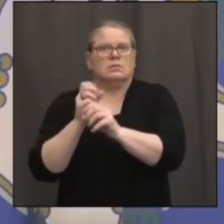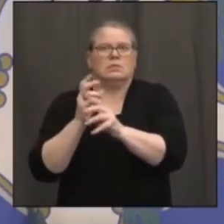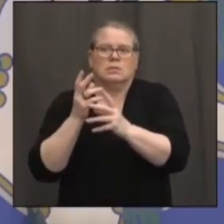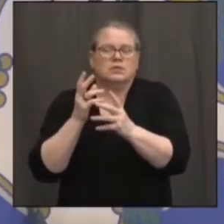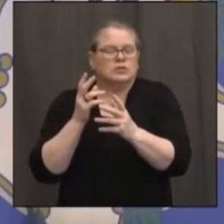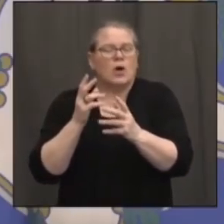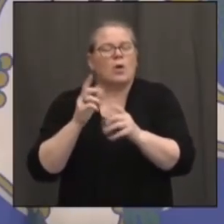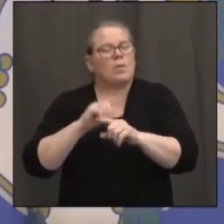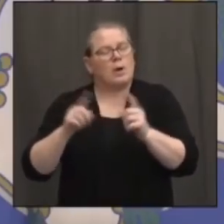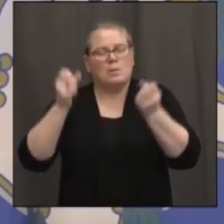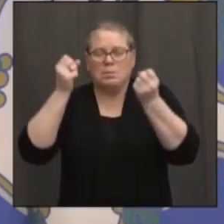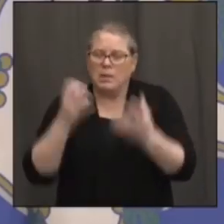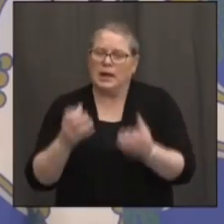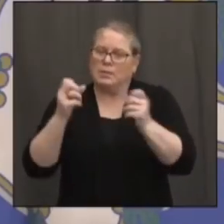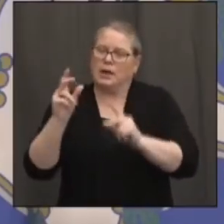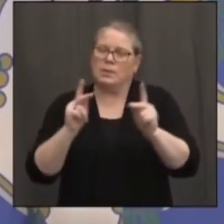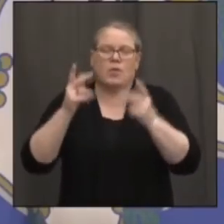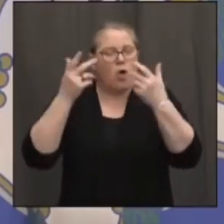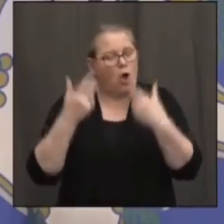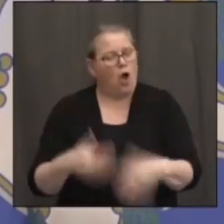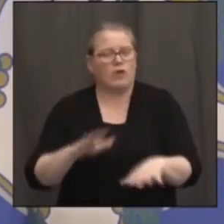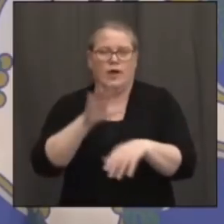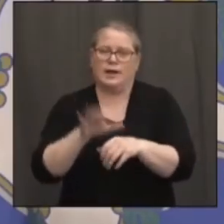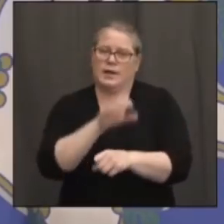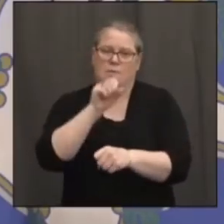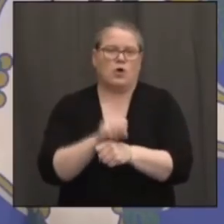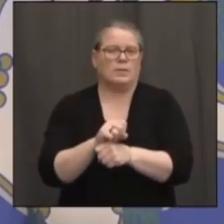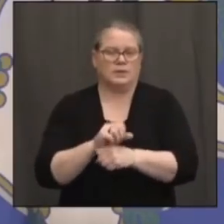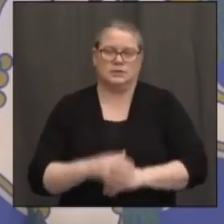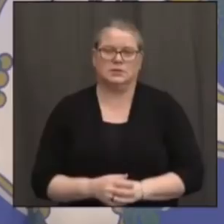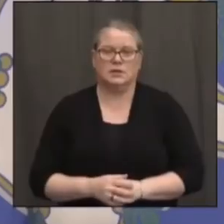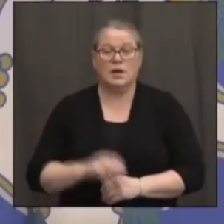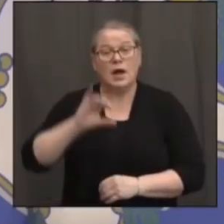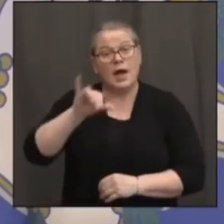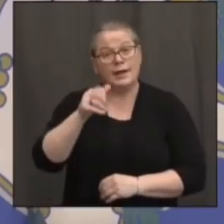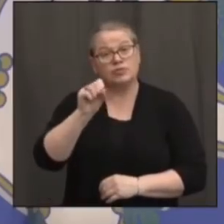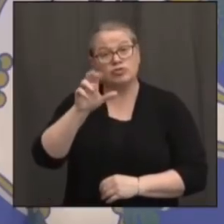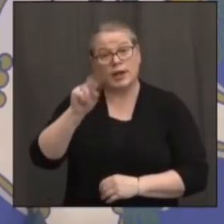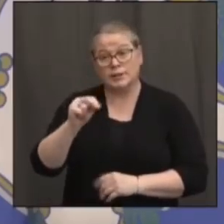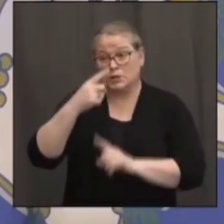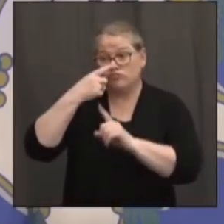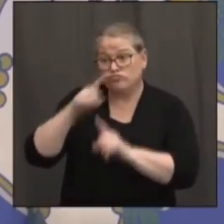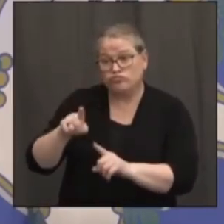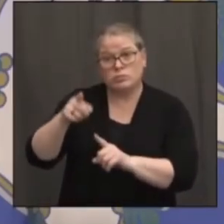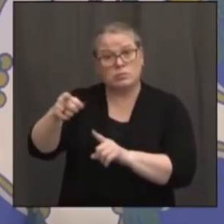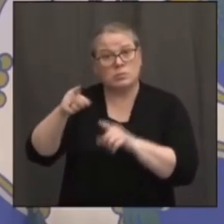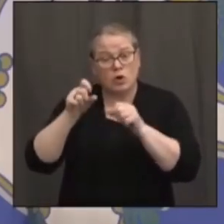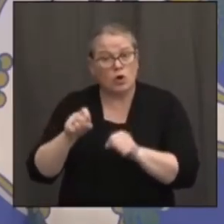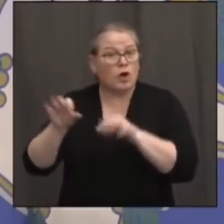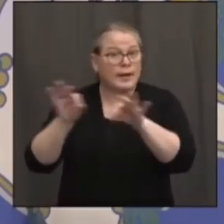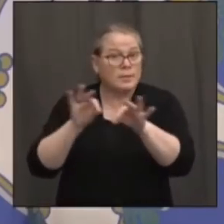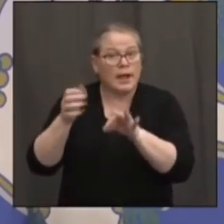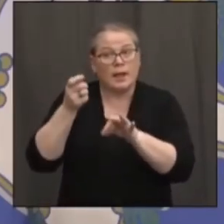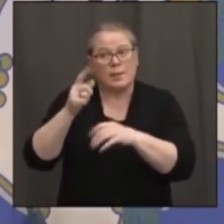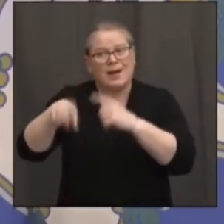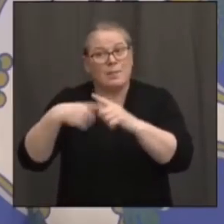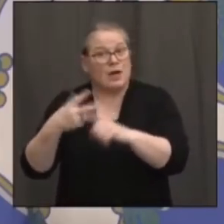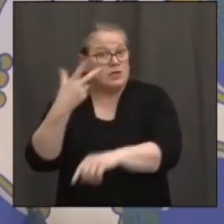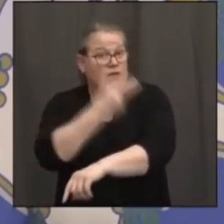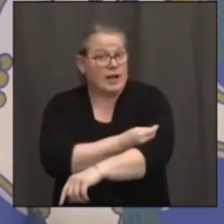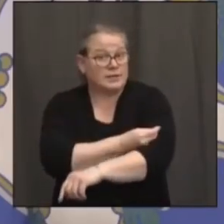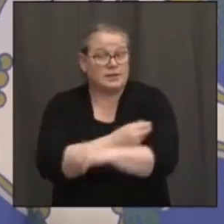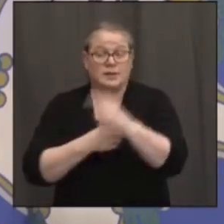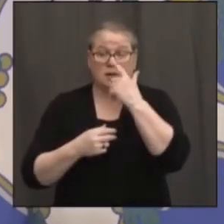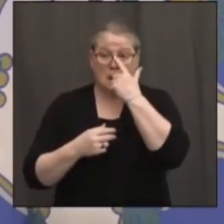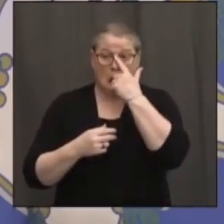appointments already. You know that, Jason, I just love it if you could say a few words about, in particular, the vaccines. We just